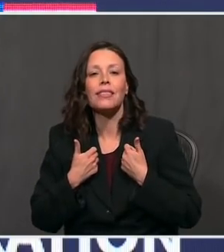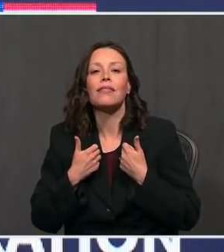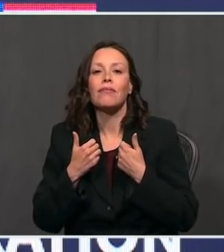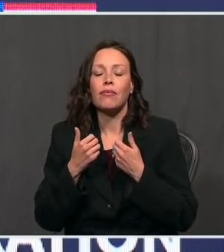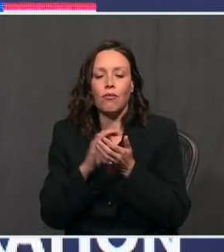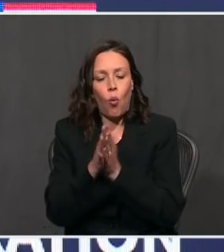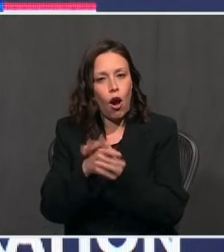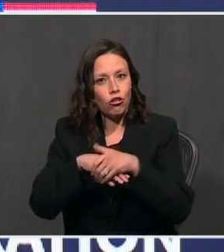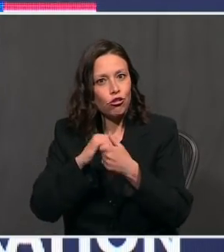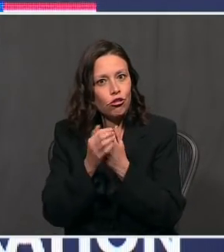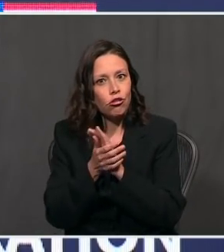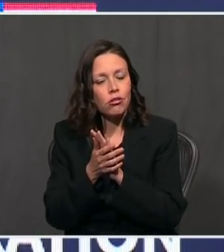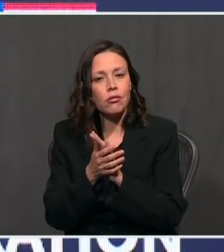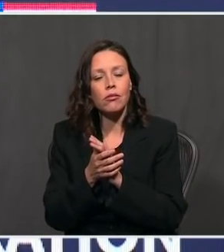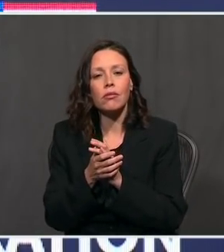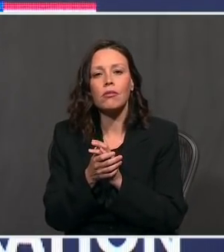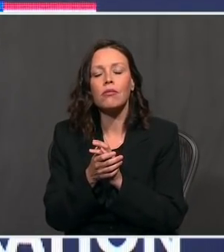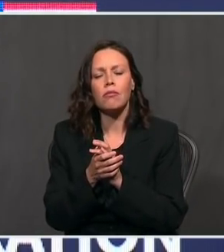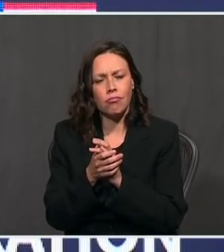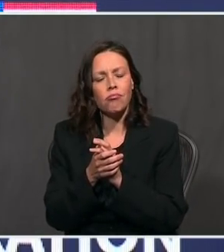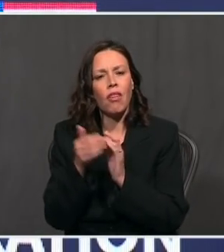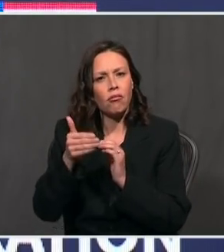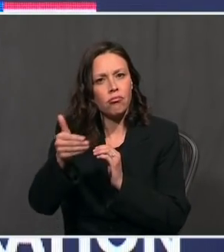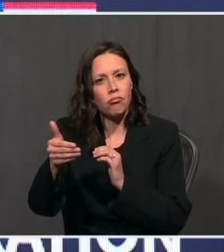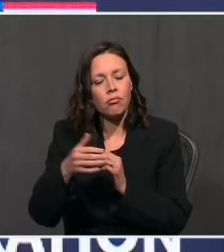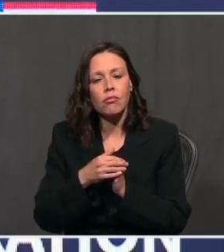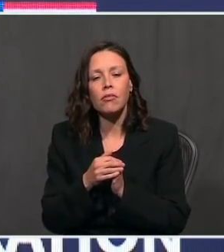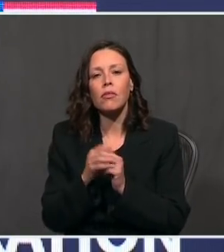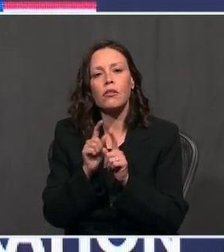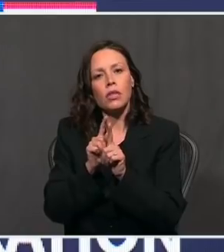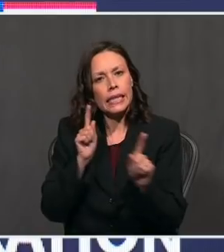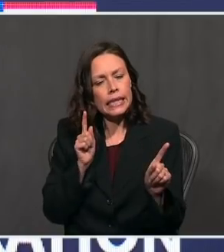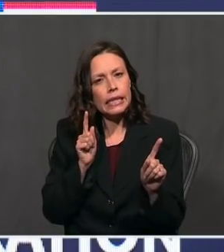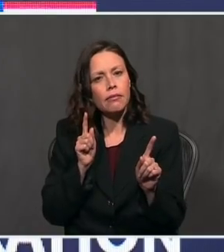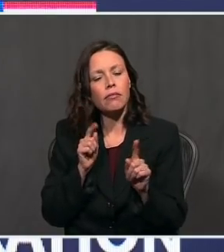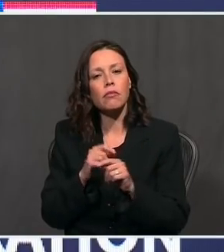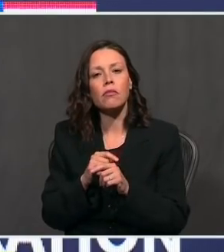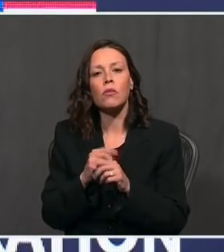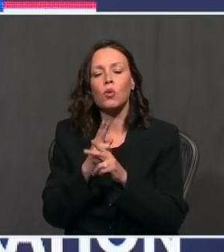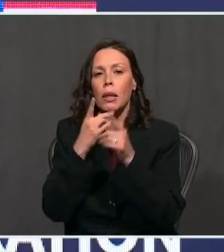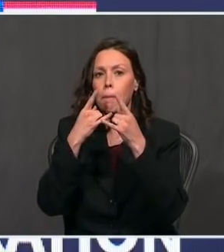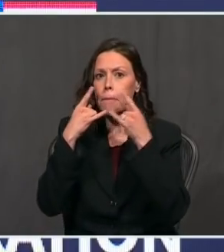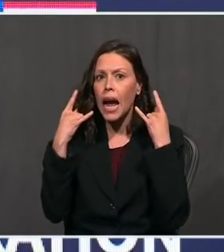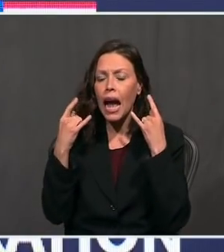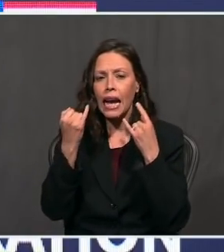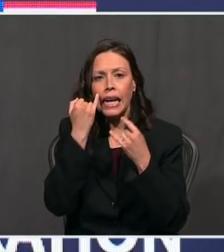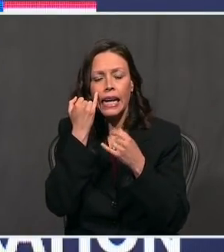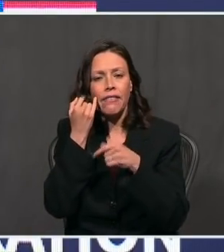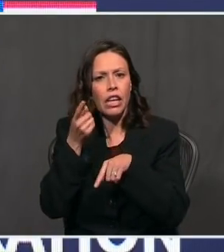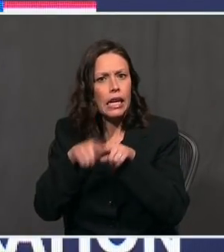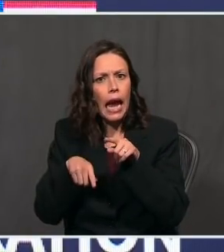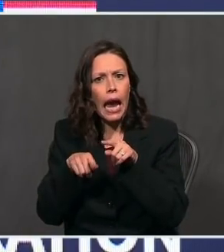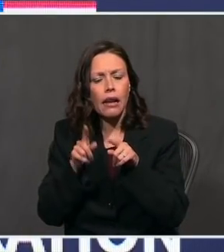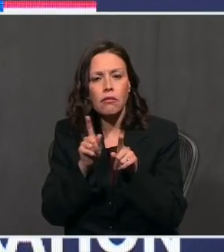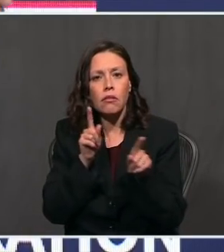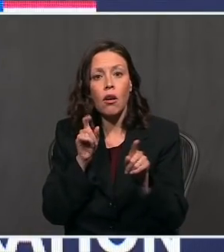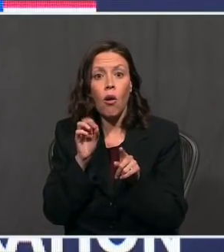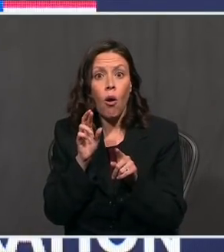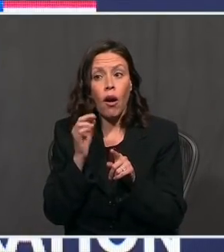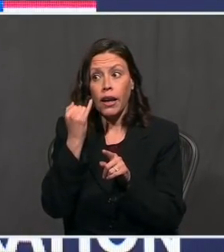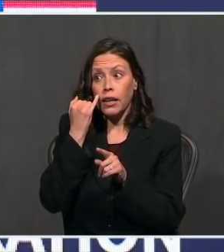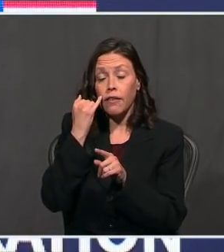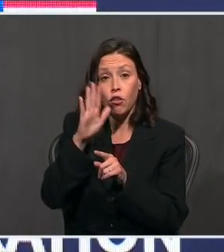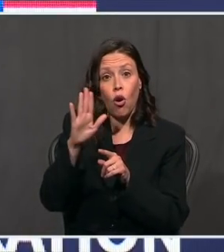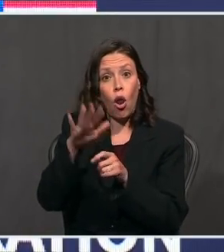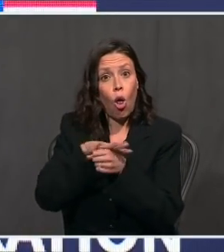good hygiene. Wash your hands. Practice social distancing or wear a mask when it's not possible or whenever local